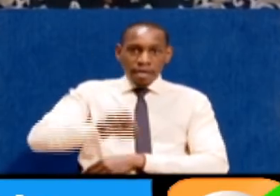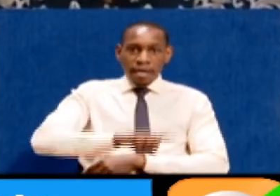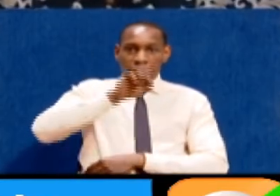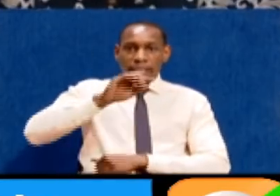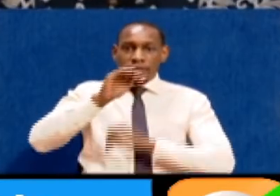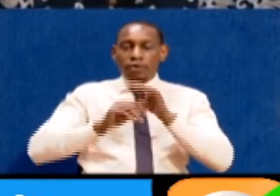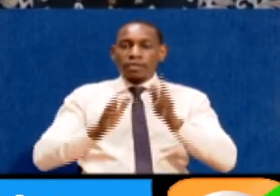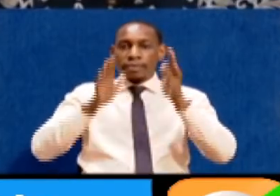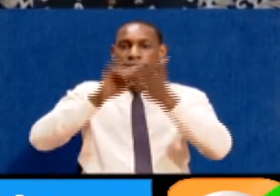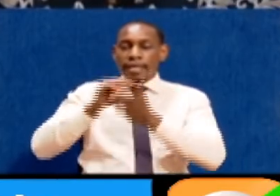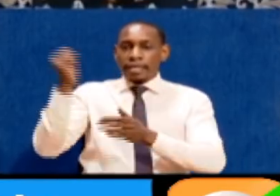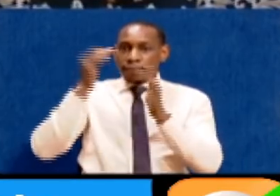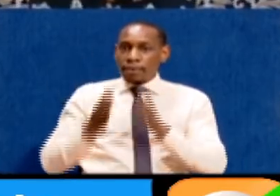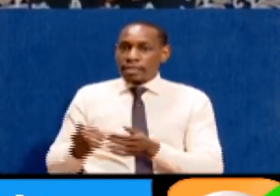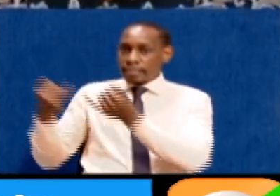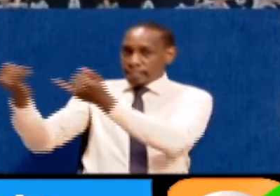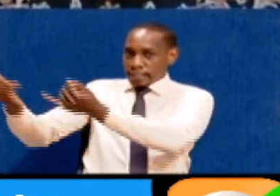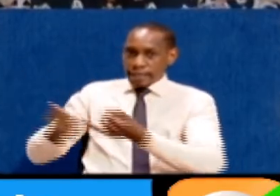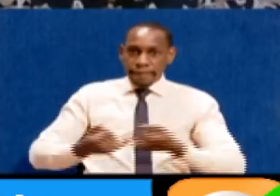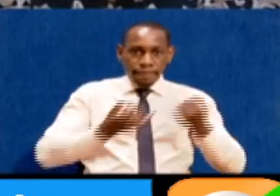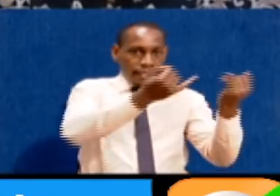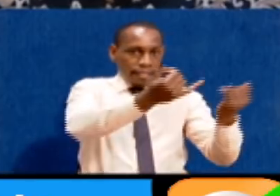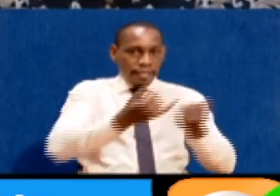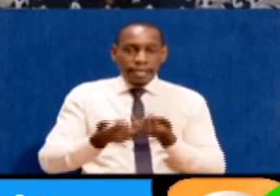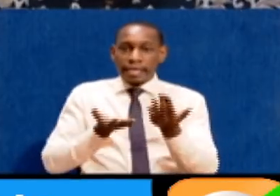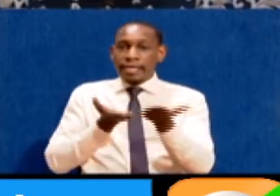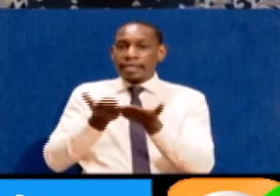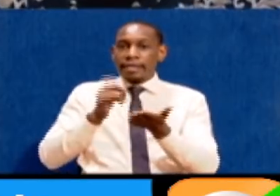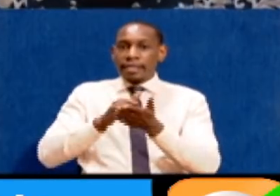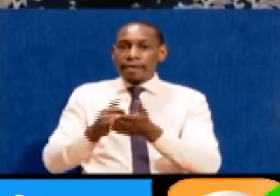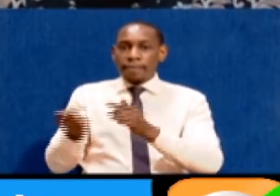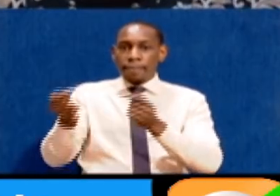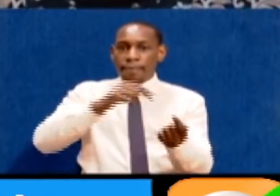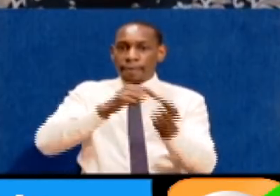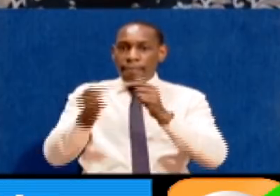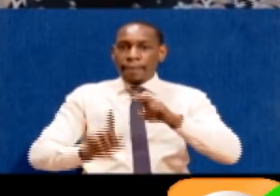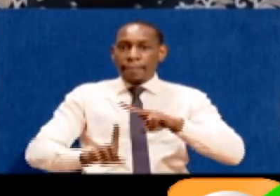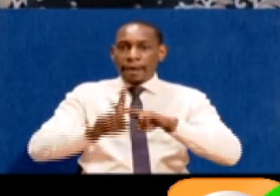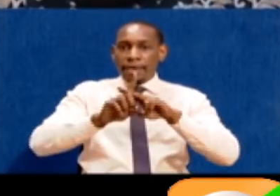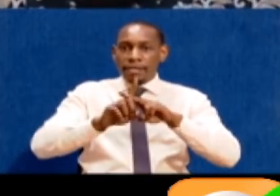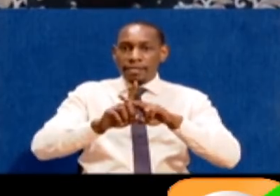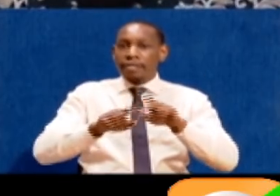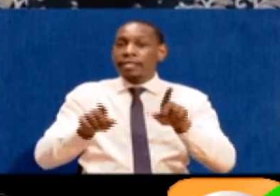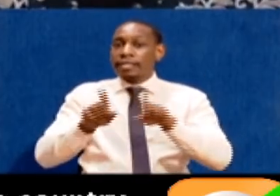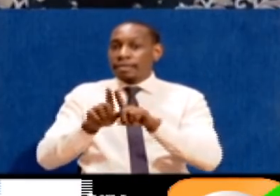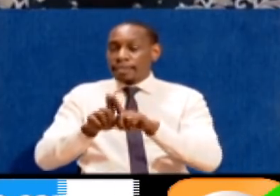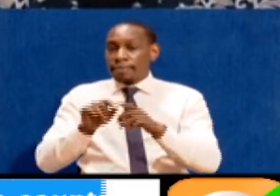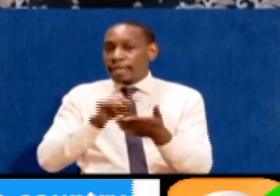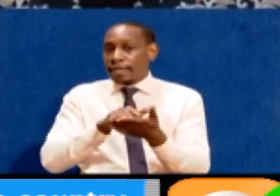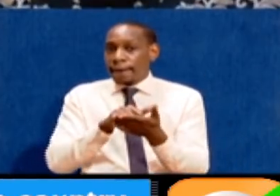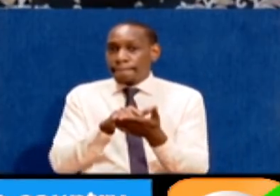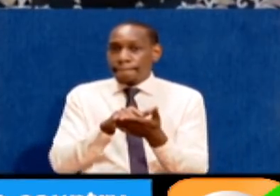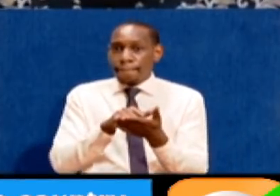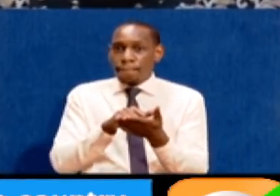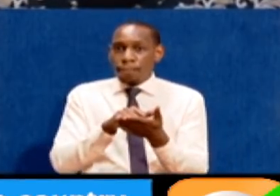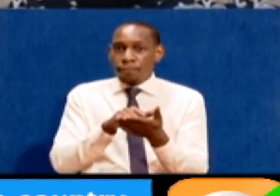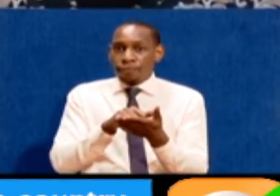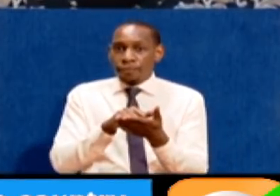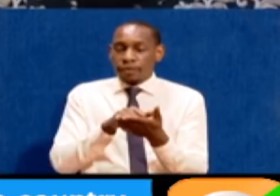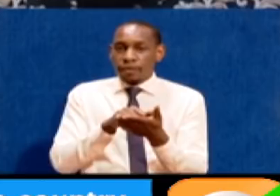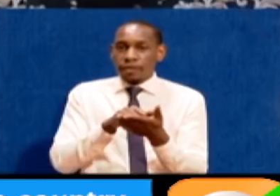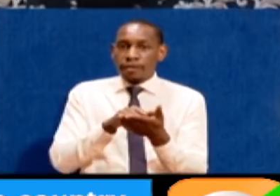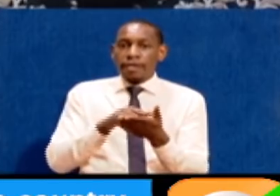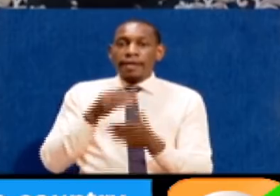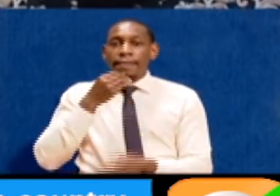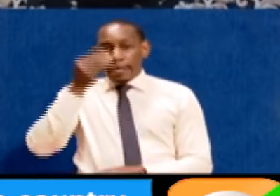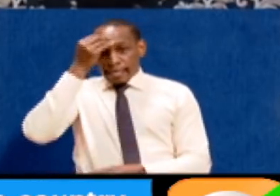events where politicians had been invited. There had been a service where a fight had broken out, and this was under the sort of guise